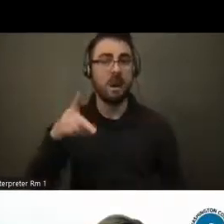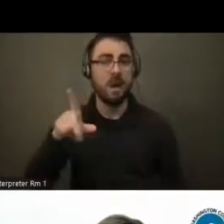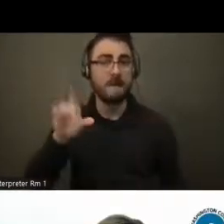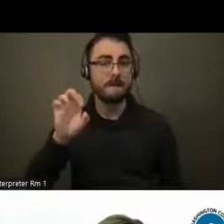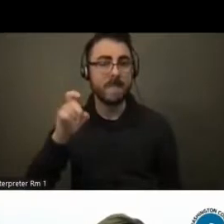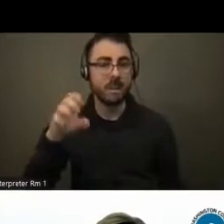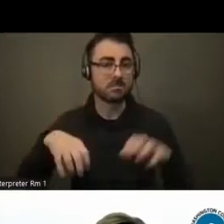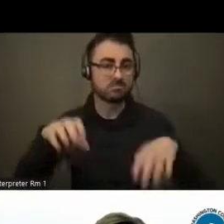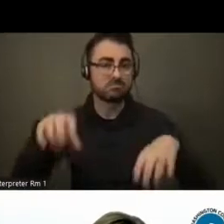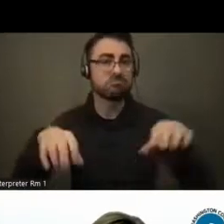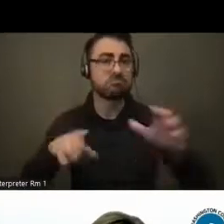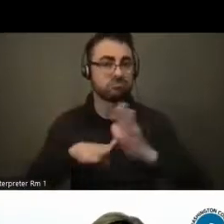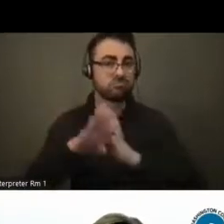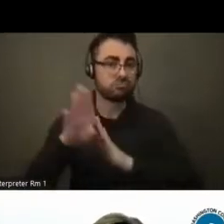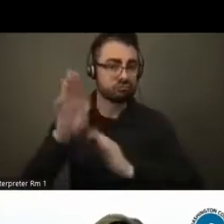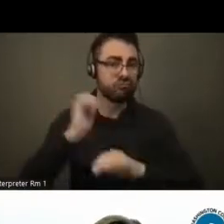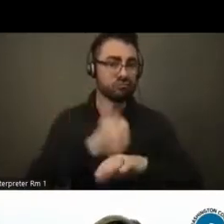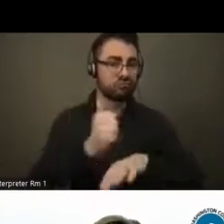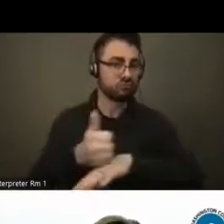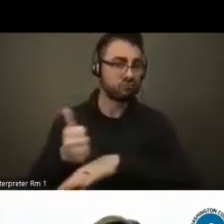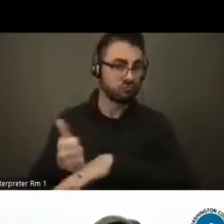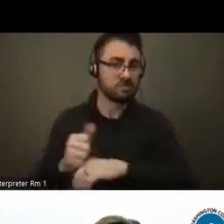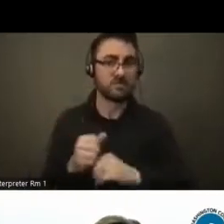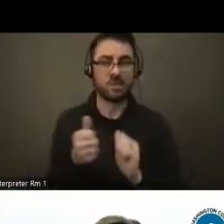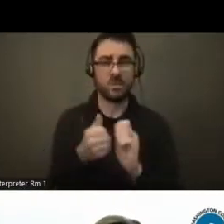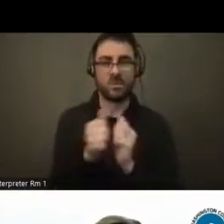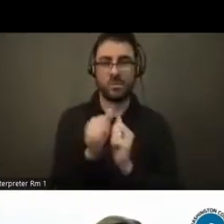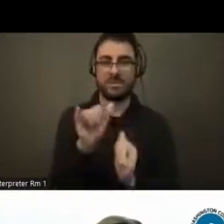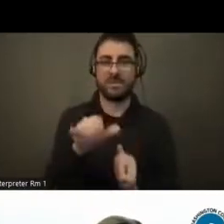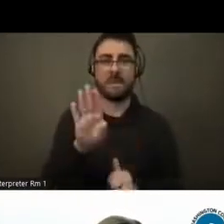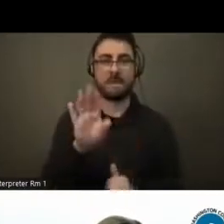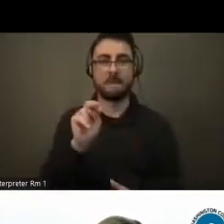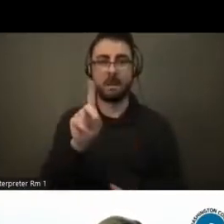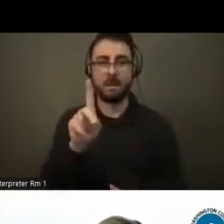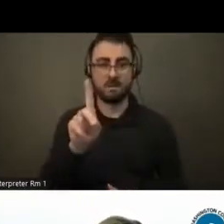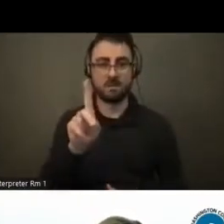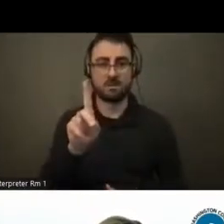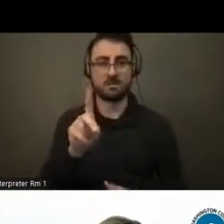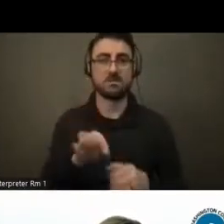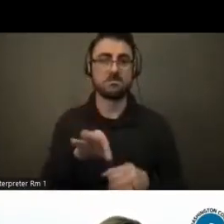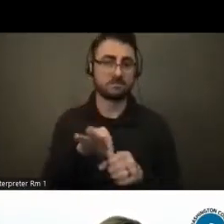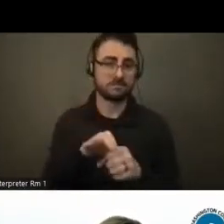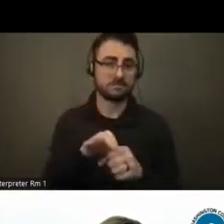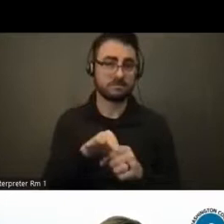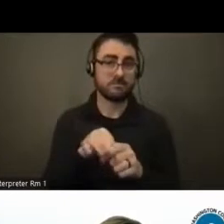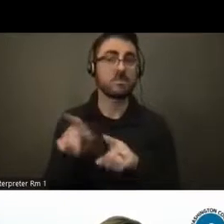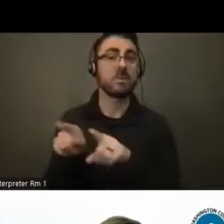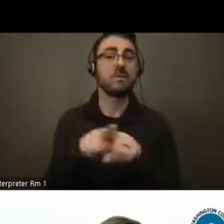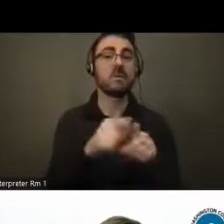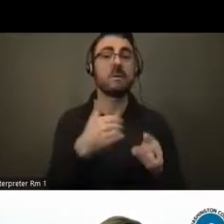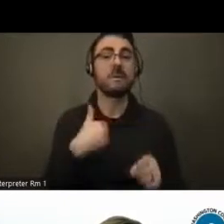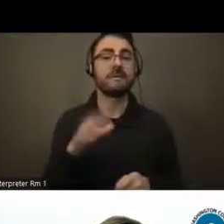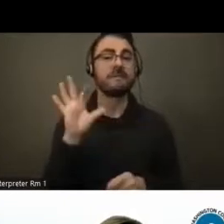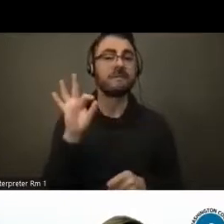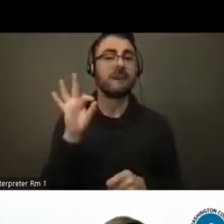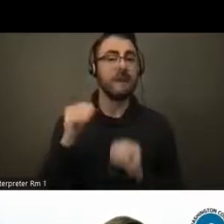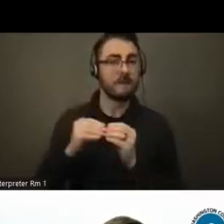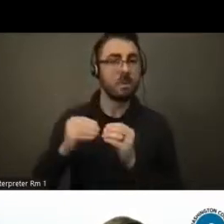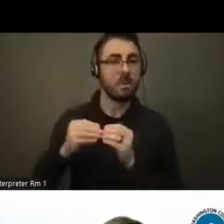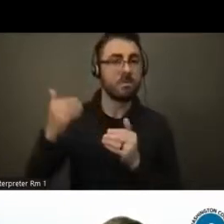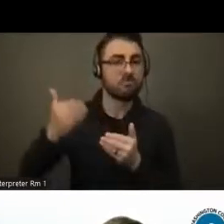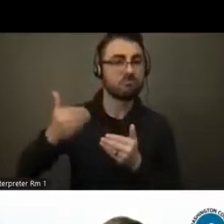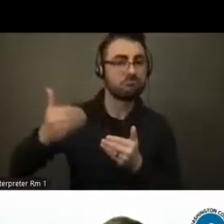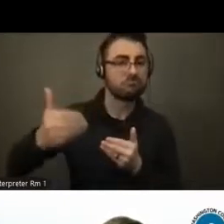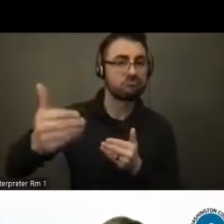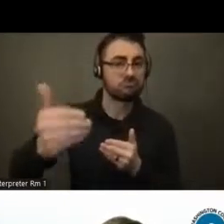funding from the bond measure. And we have 9 more in the pipeline for construction and